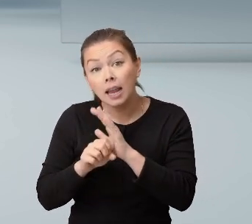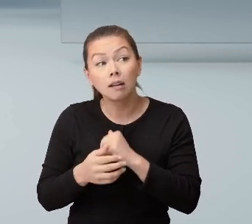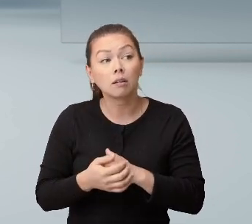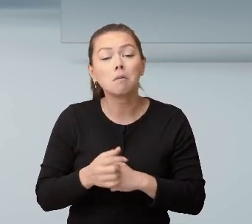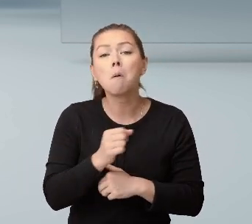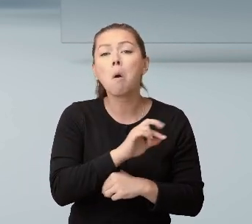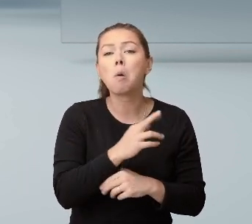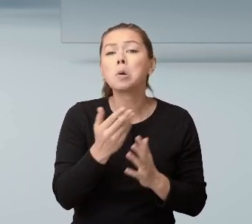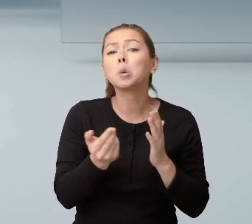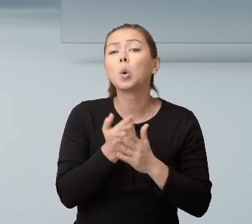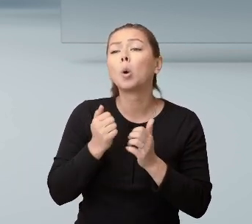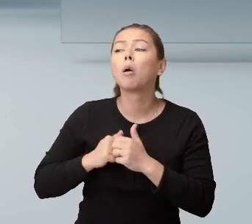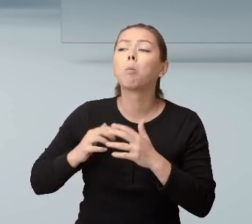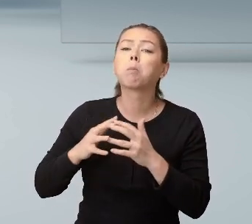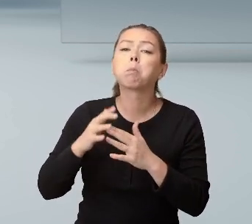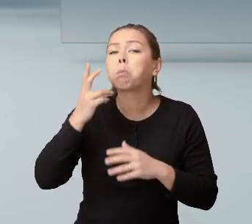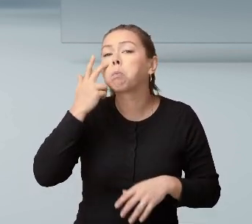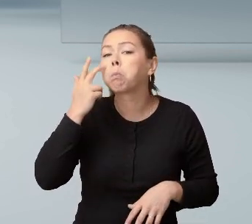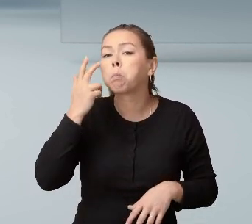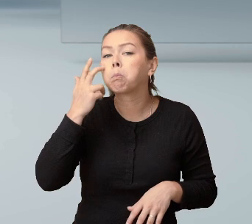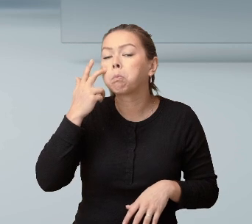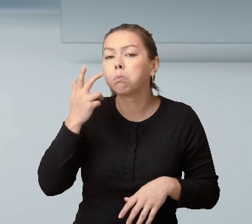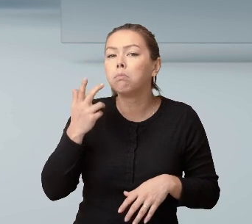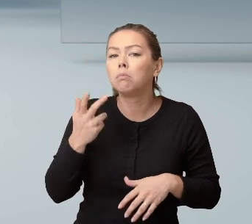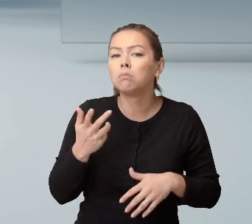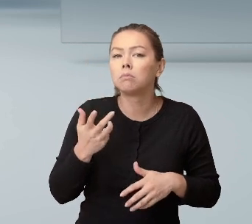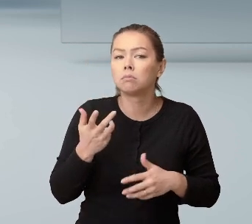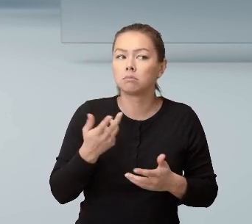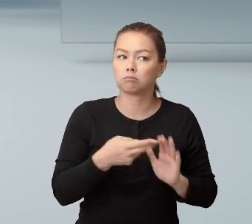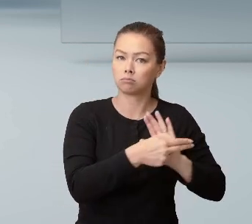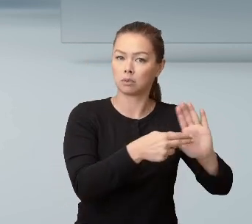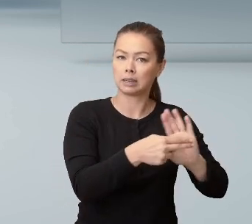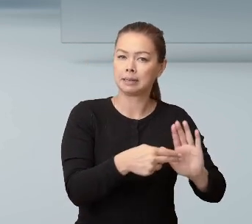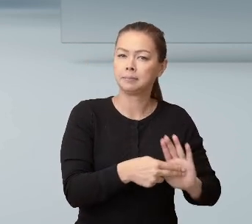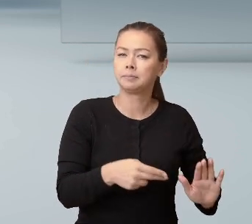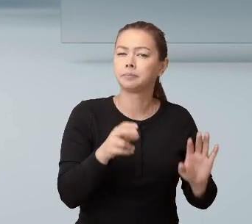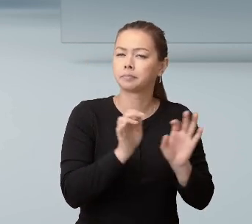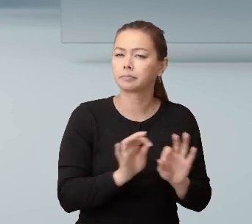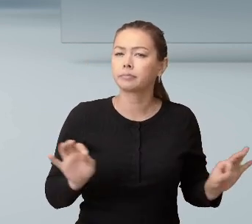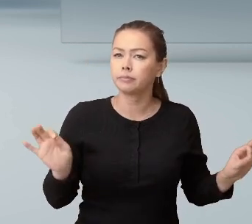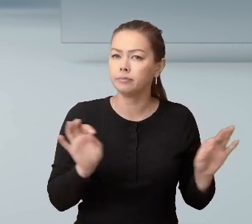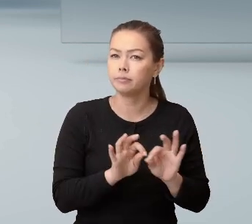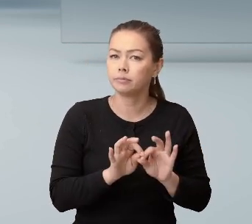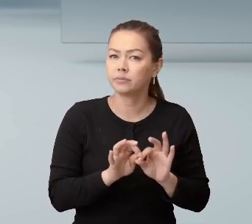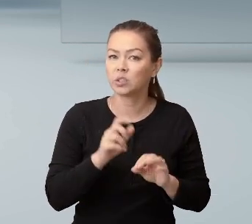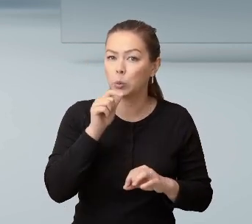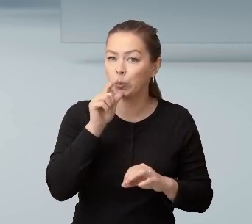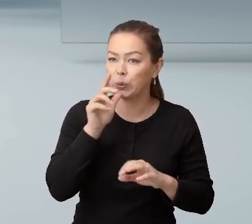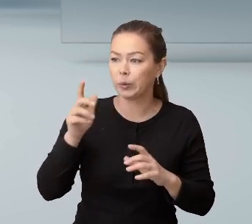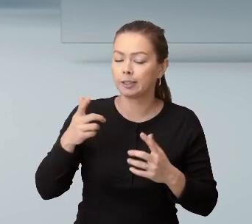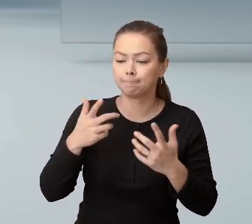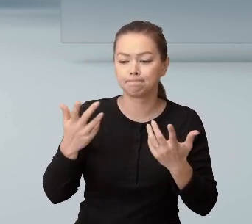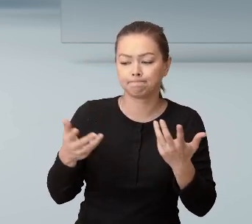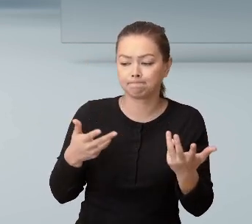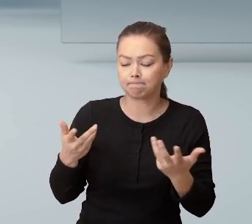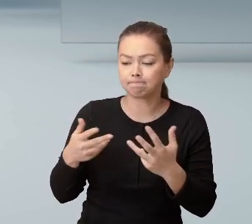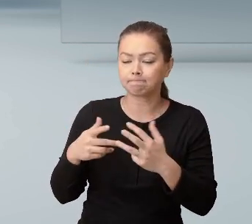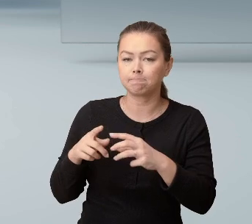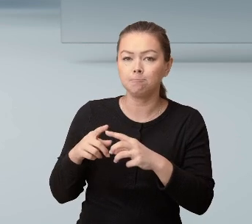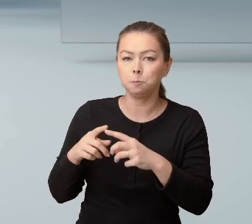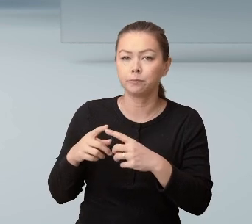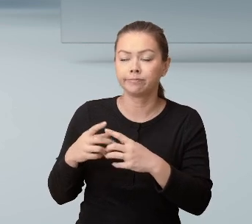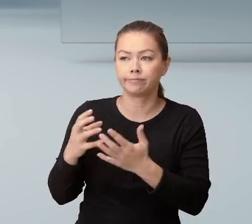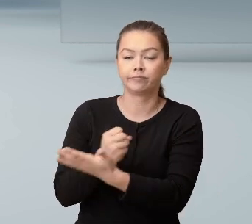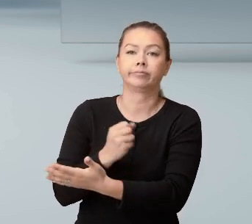just up and coming groups that are putting a strain to them, the data components that